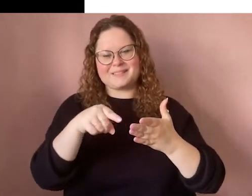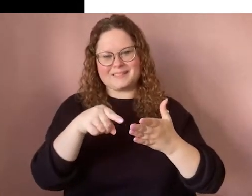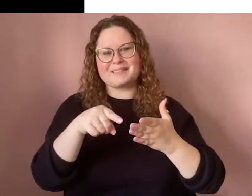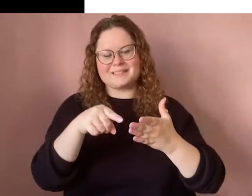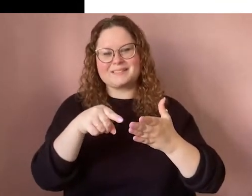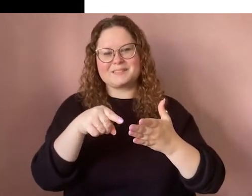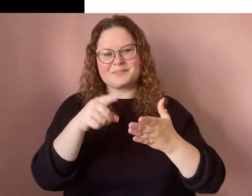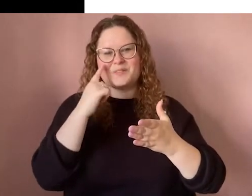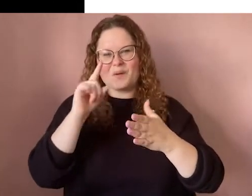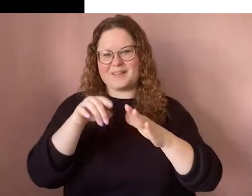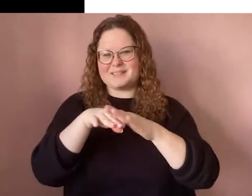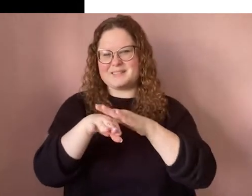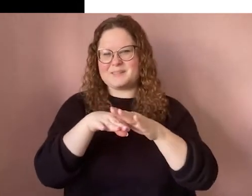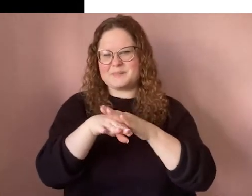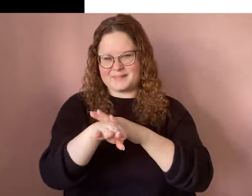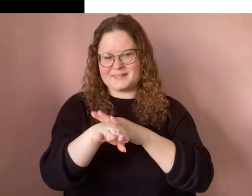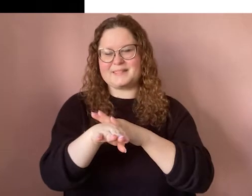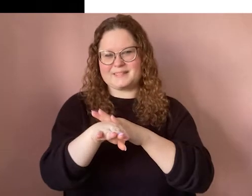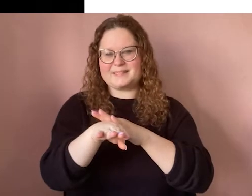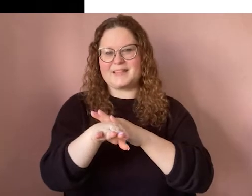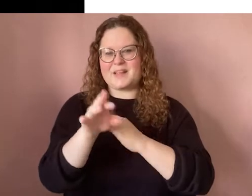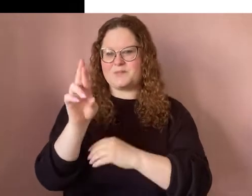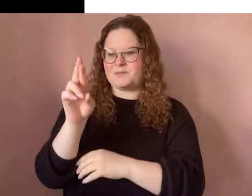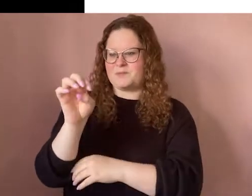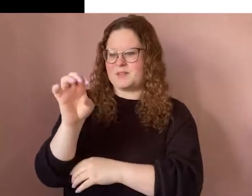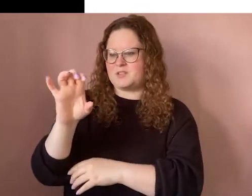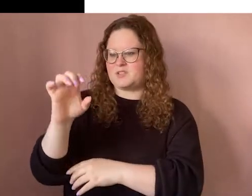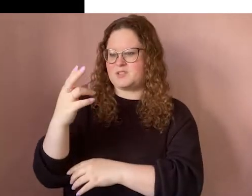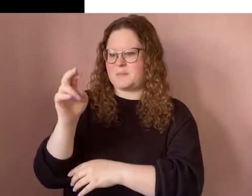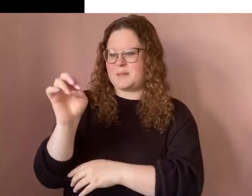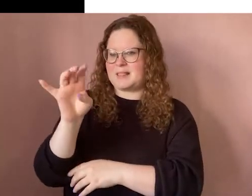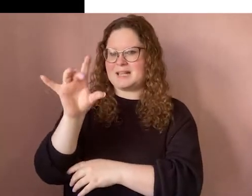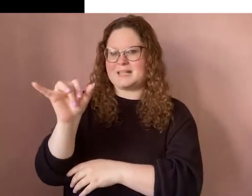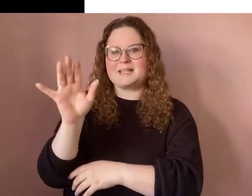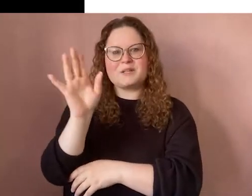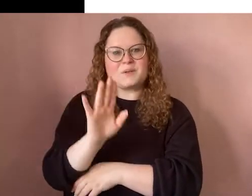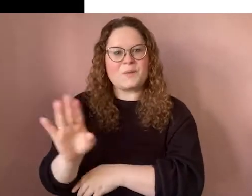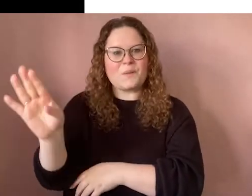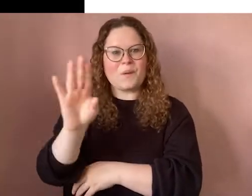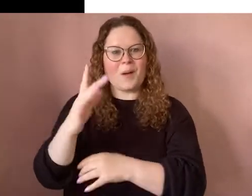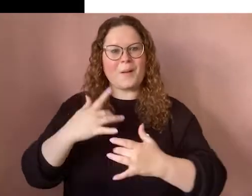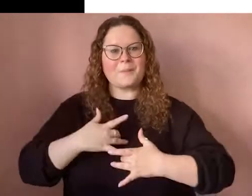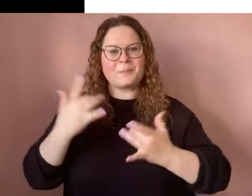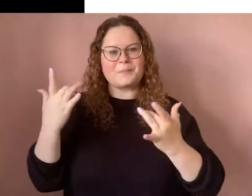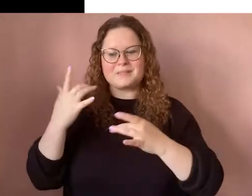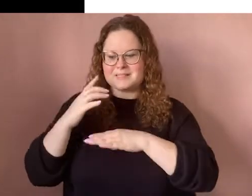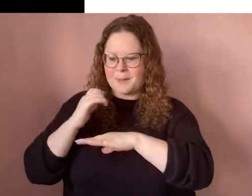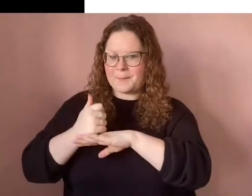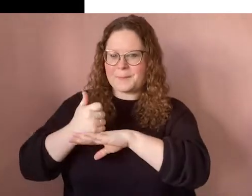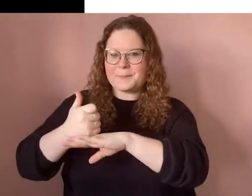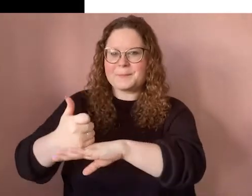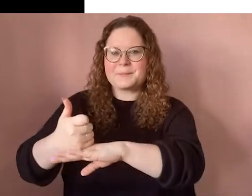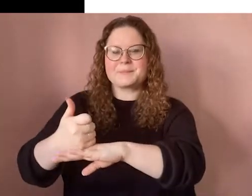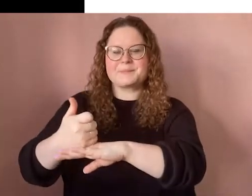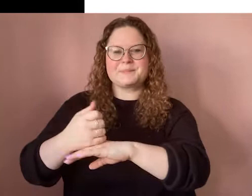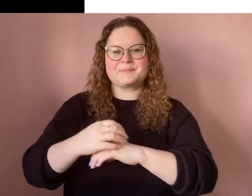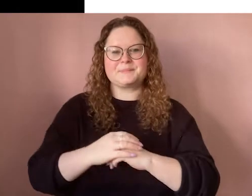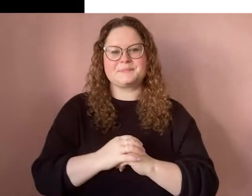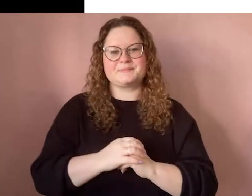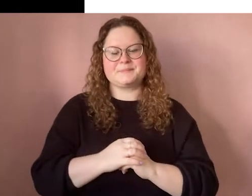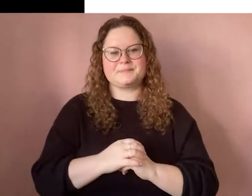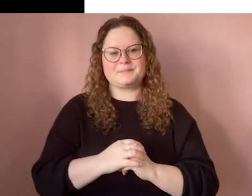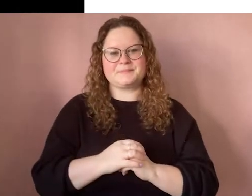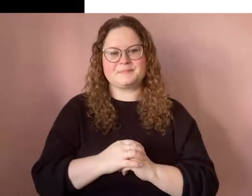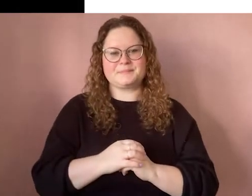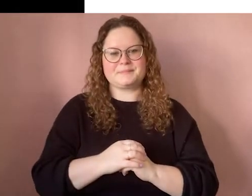around accessibility and the reachAbility series of events you have pulled together. I want to make